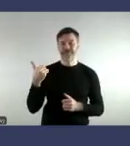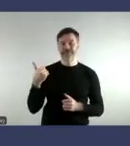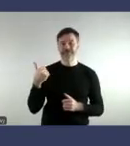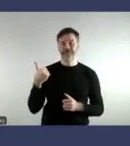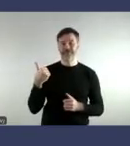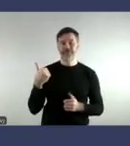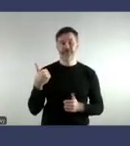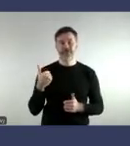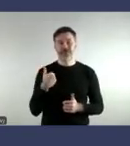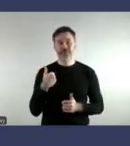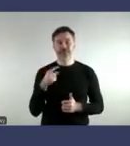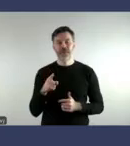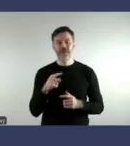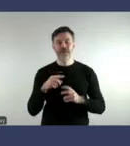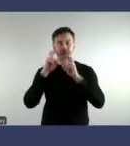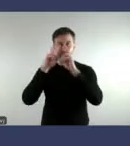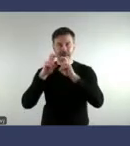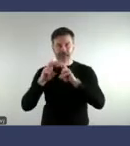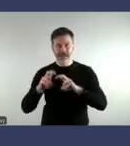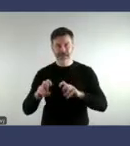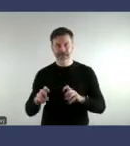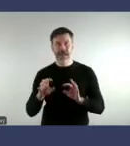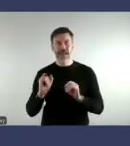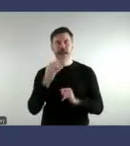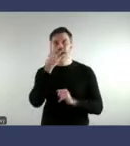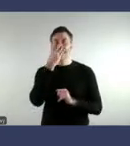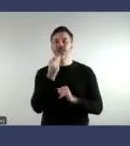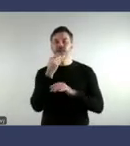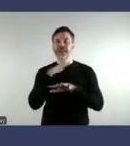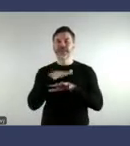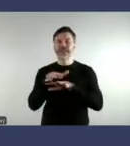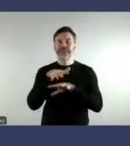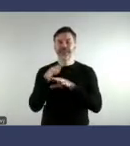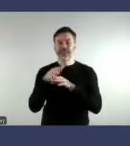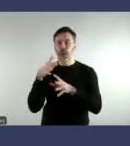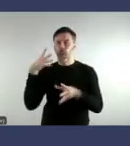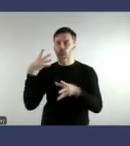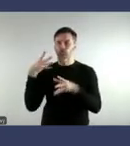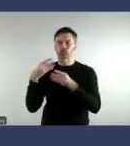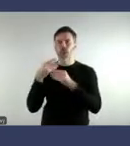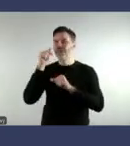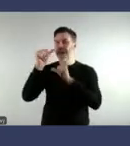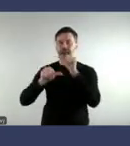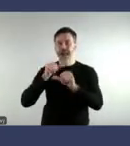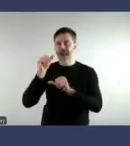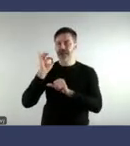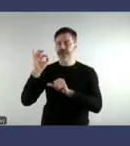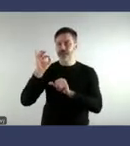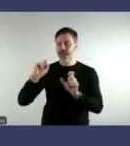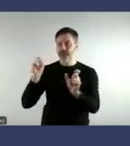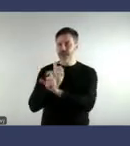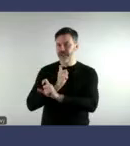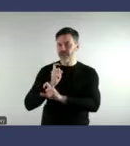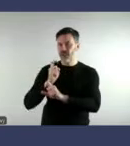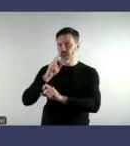From the materials published recently, an analysis of the current system that has been in